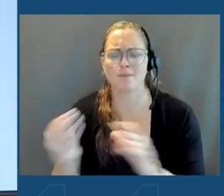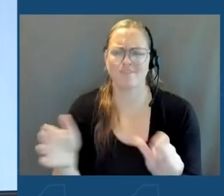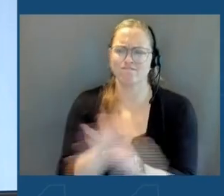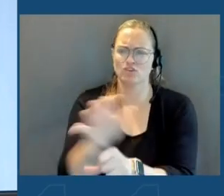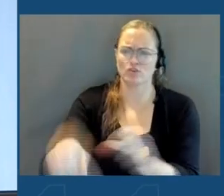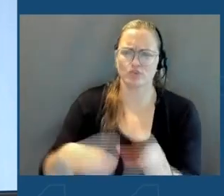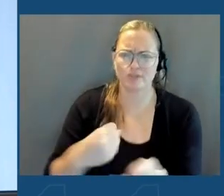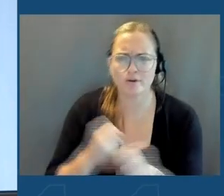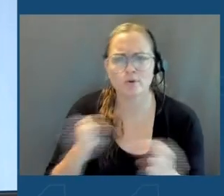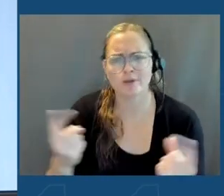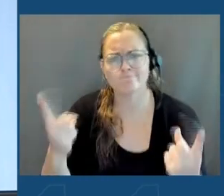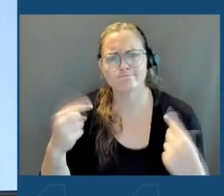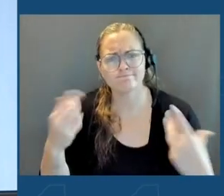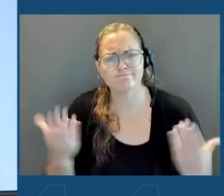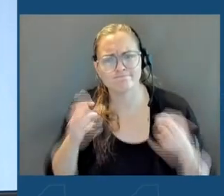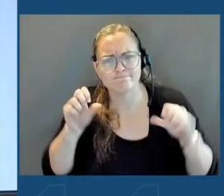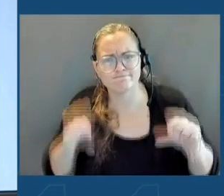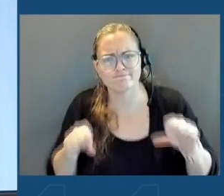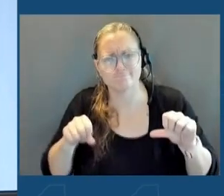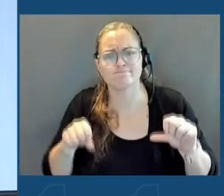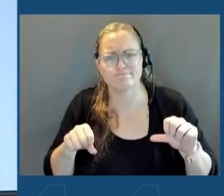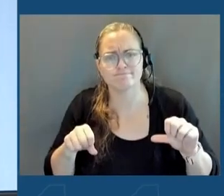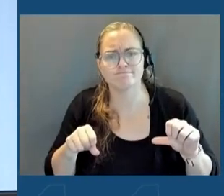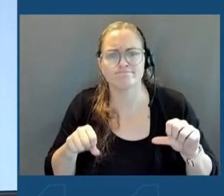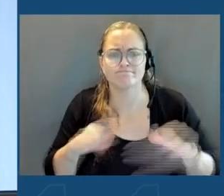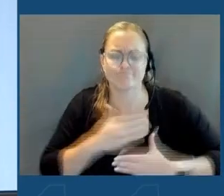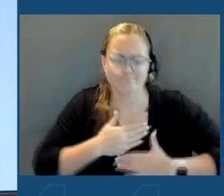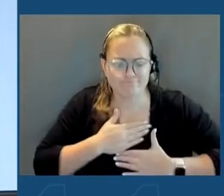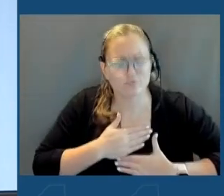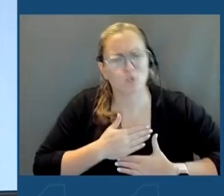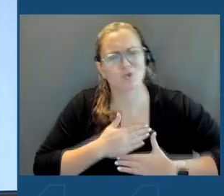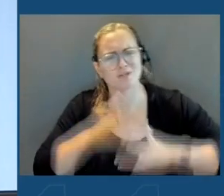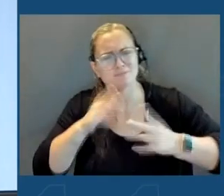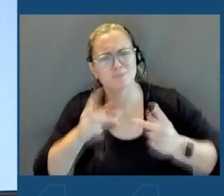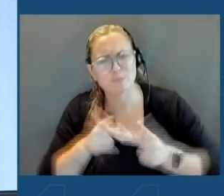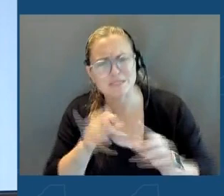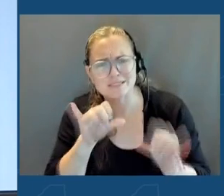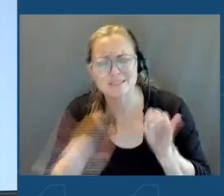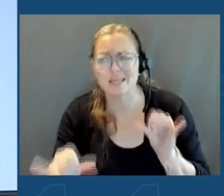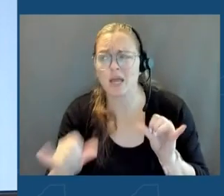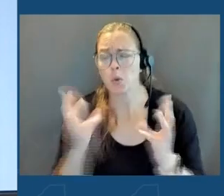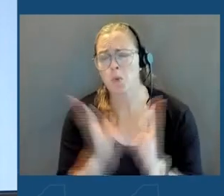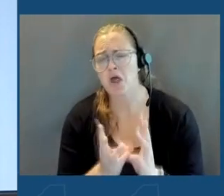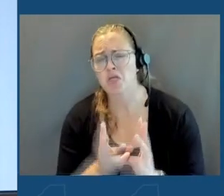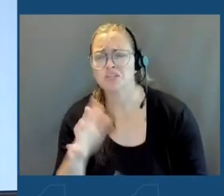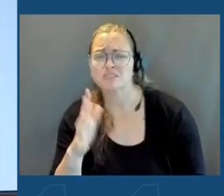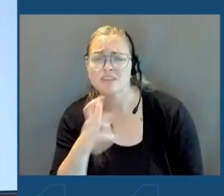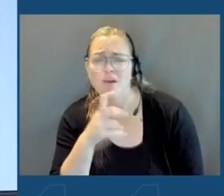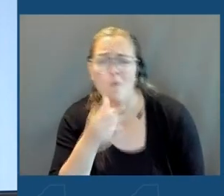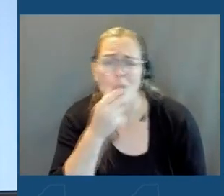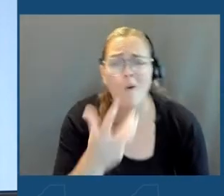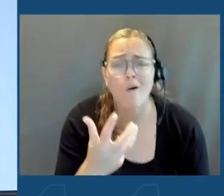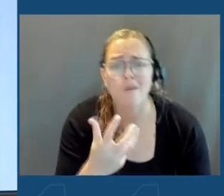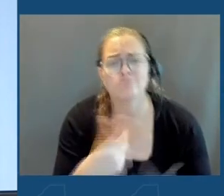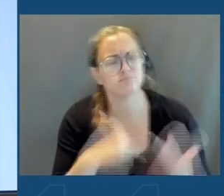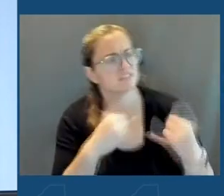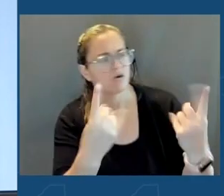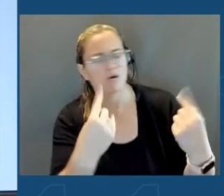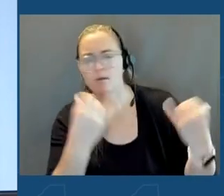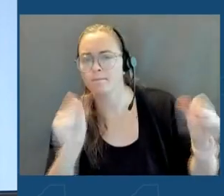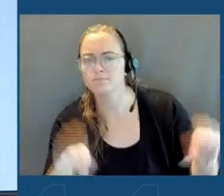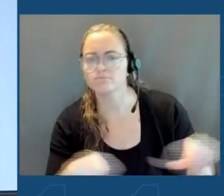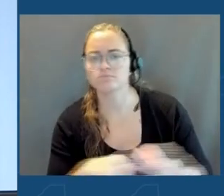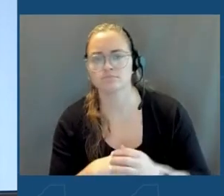year round, you can come to this facility and have a great place to come even when the weather is not quite as warm as it is today. And of course, to have a